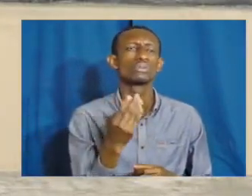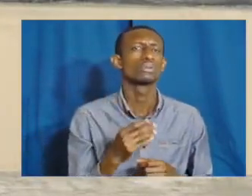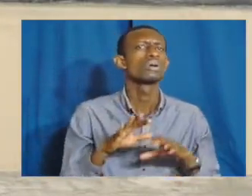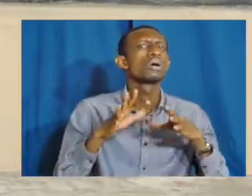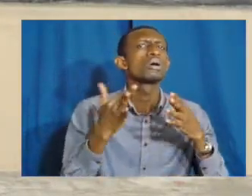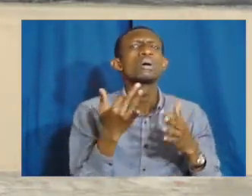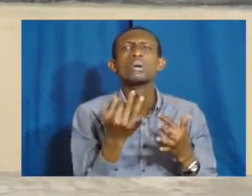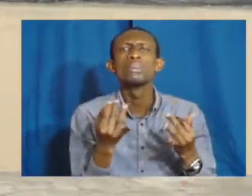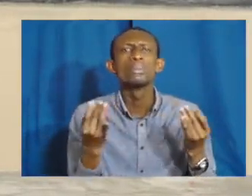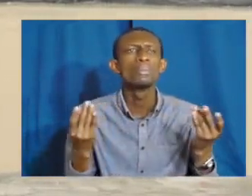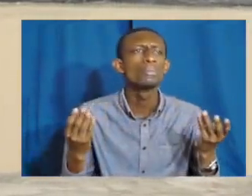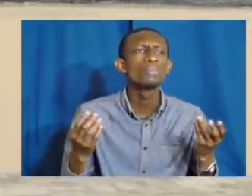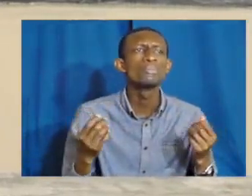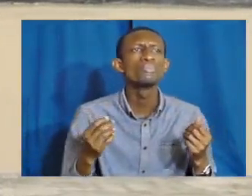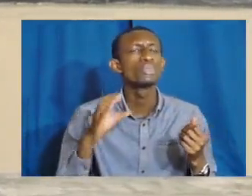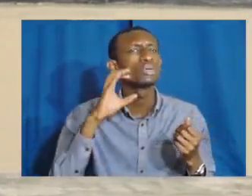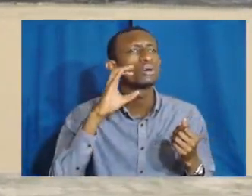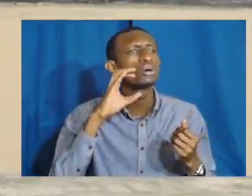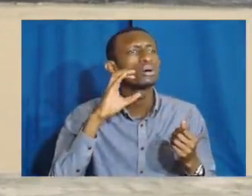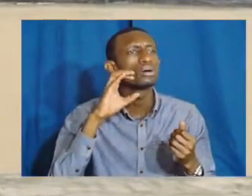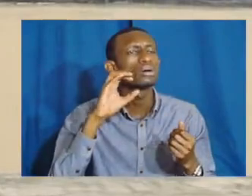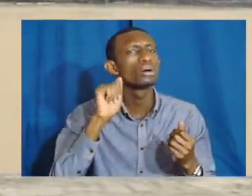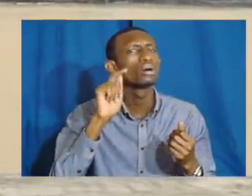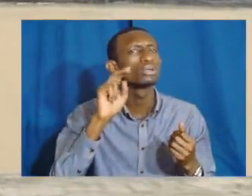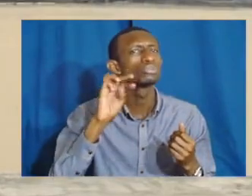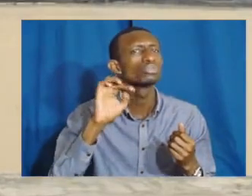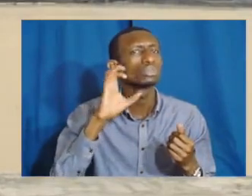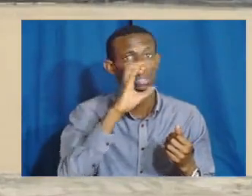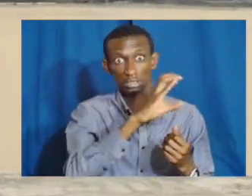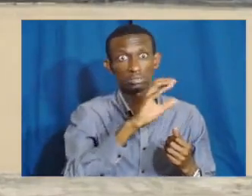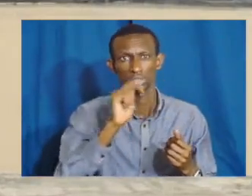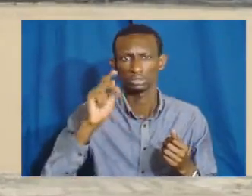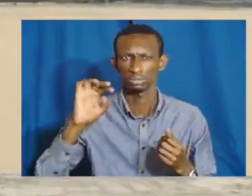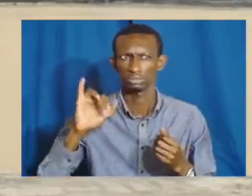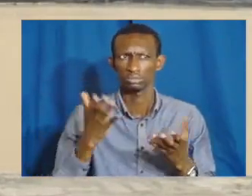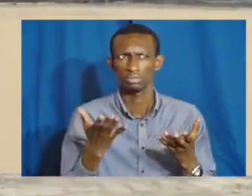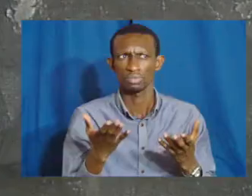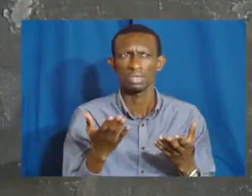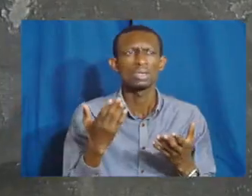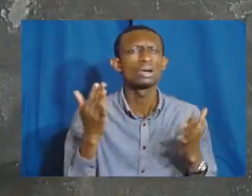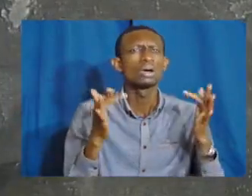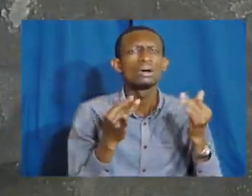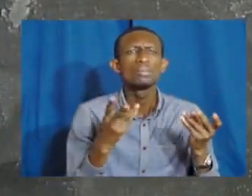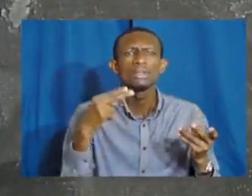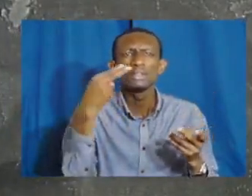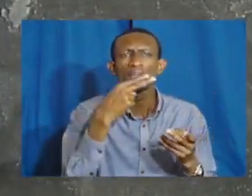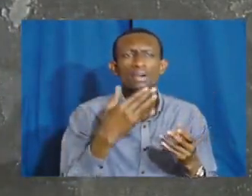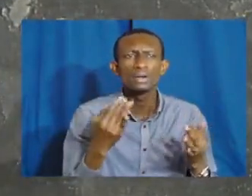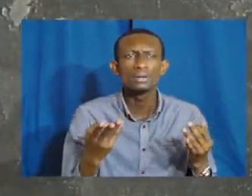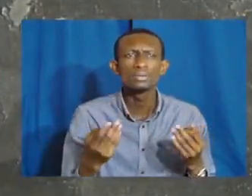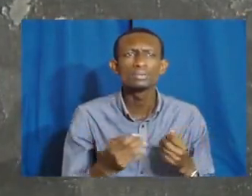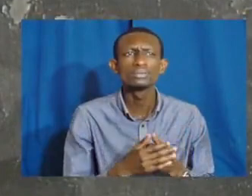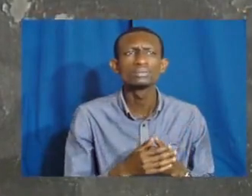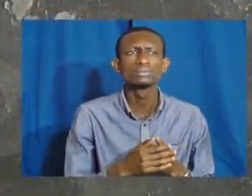carbon atoms do we have? They are the same number of carbon atoms. How many hydrogen atoms? If you count the number